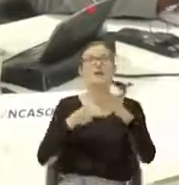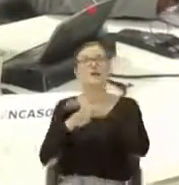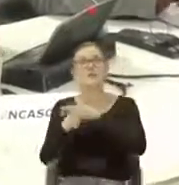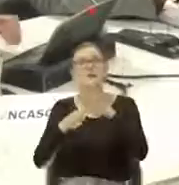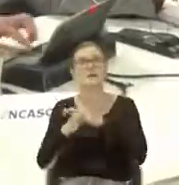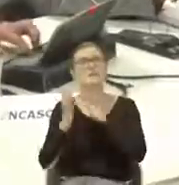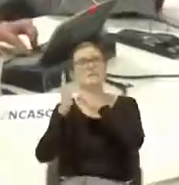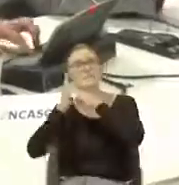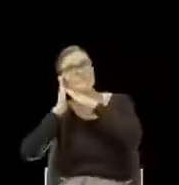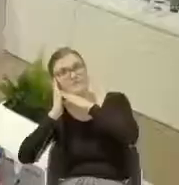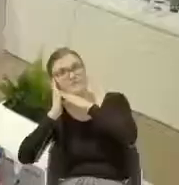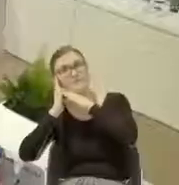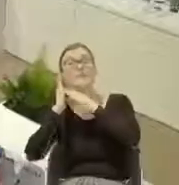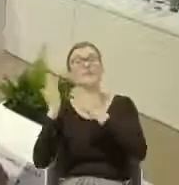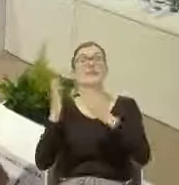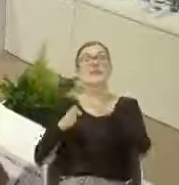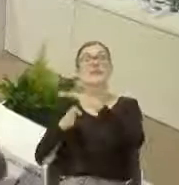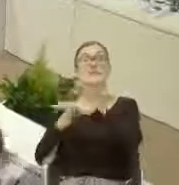much.